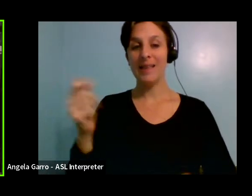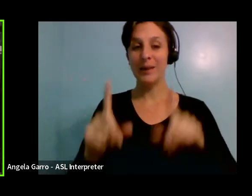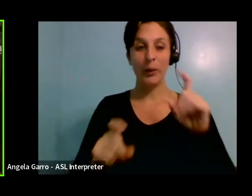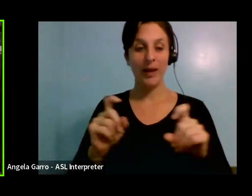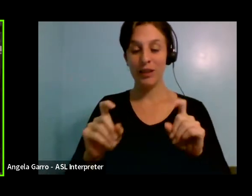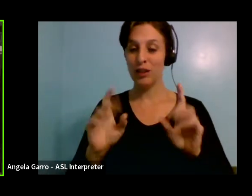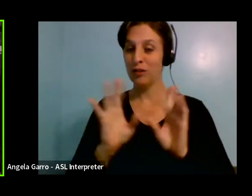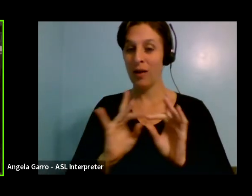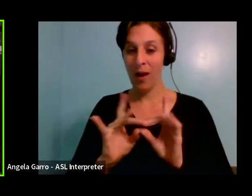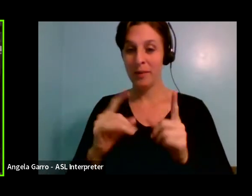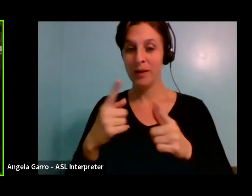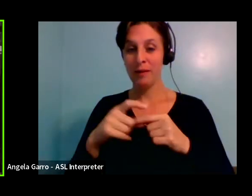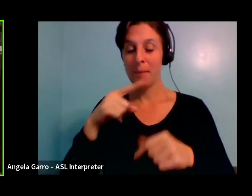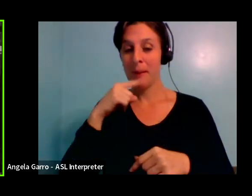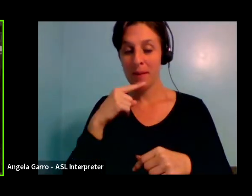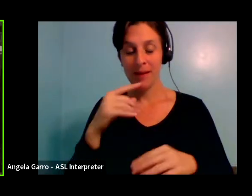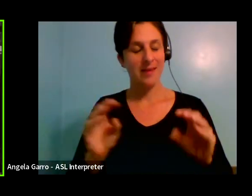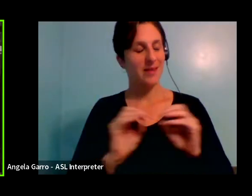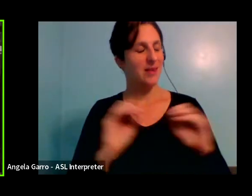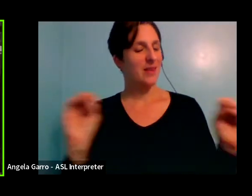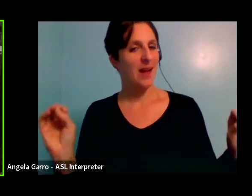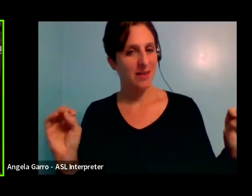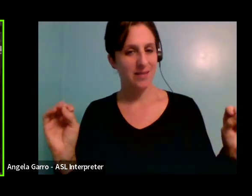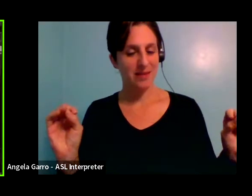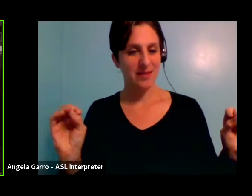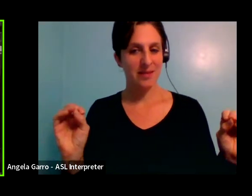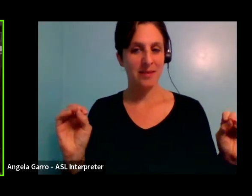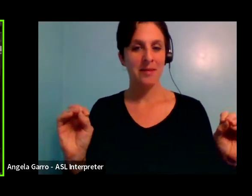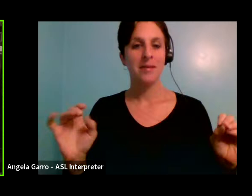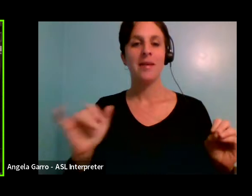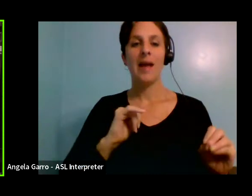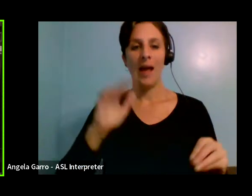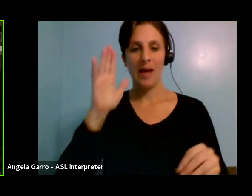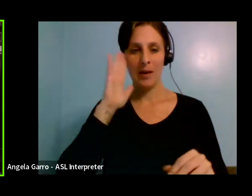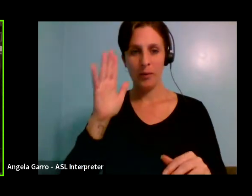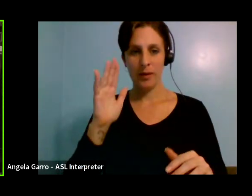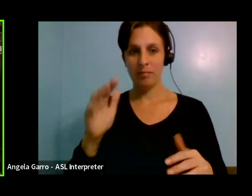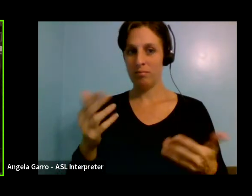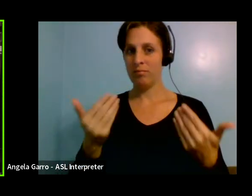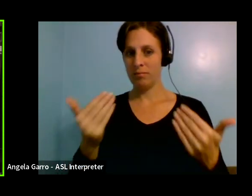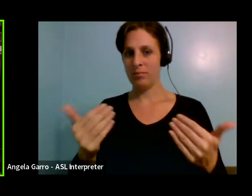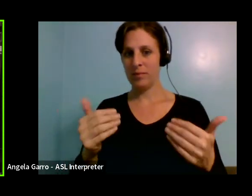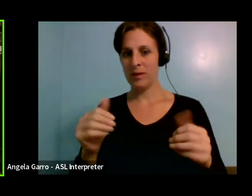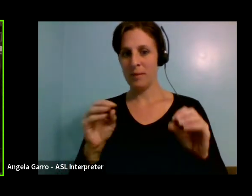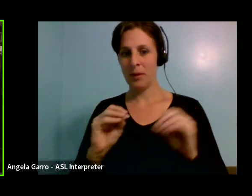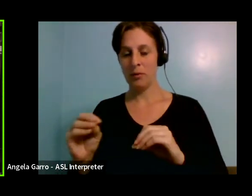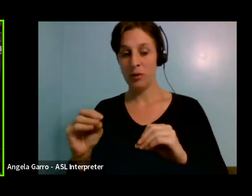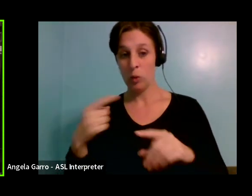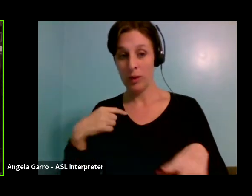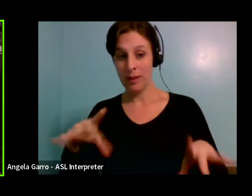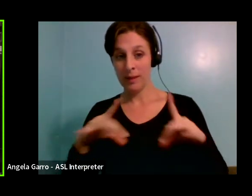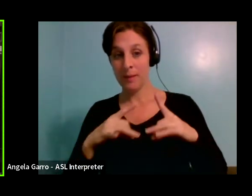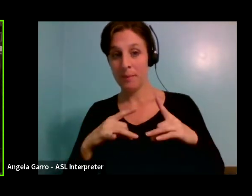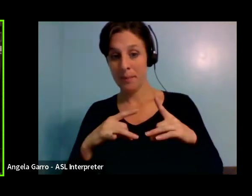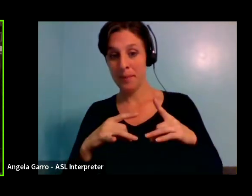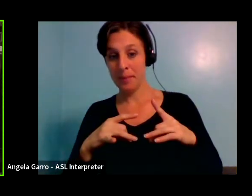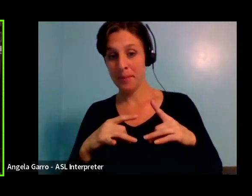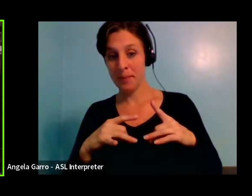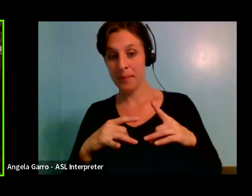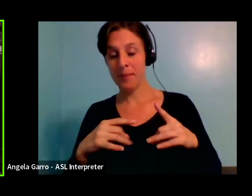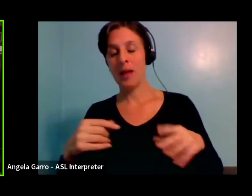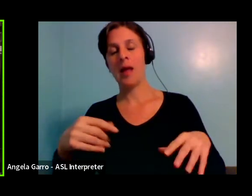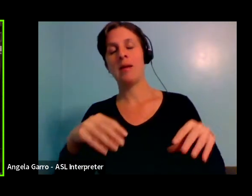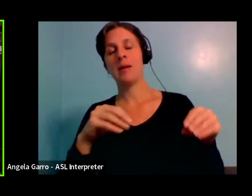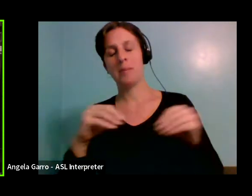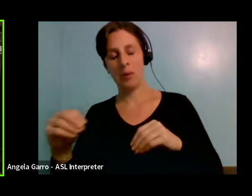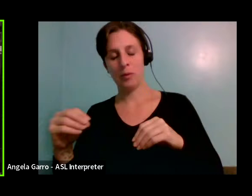from the public? There are none. Okay, I will entertain a motion. Do we need to adopt? Yeah. Yeah. So Yeah, I we make a need- motion to and- adopt the